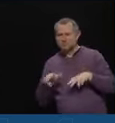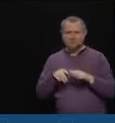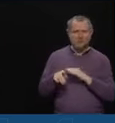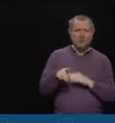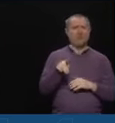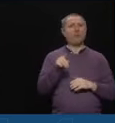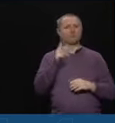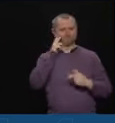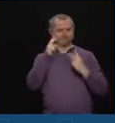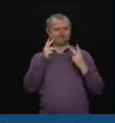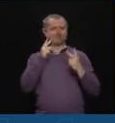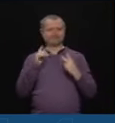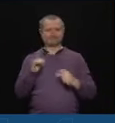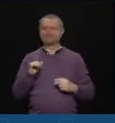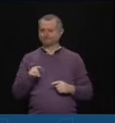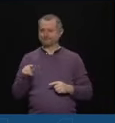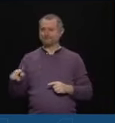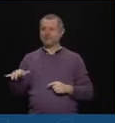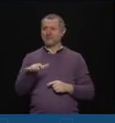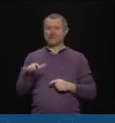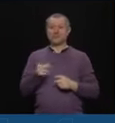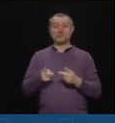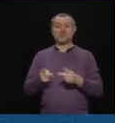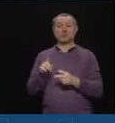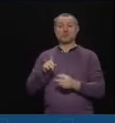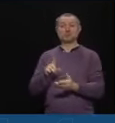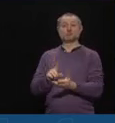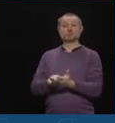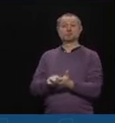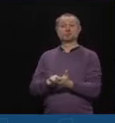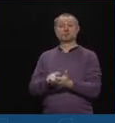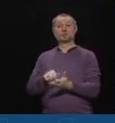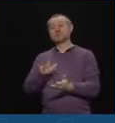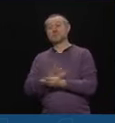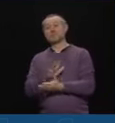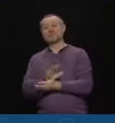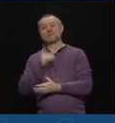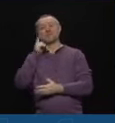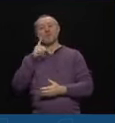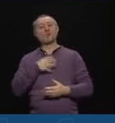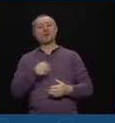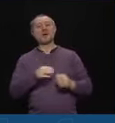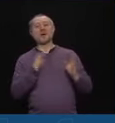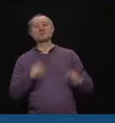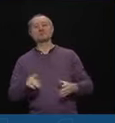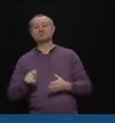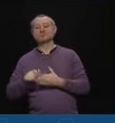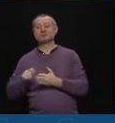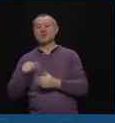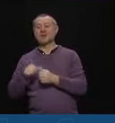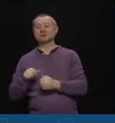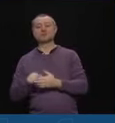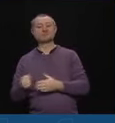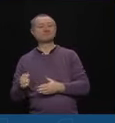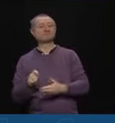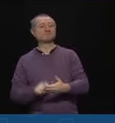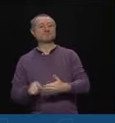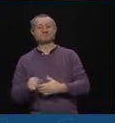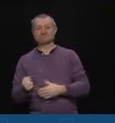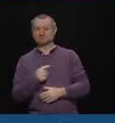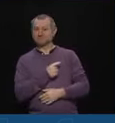the stationery for the White House there. I mean, this is pretty significant to know this history as well. And I've seen what's happening. There's going to be